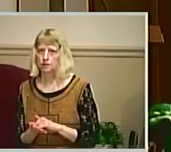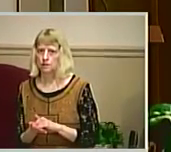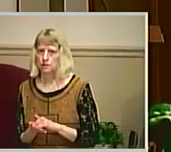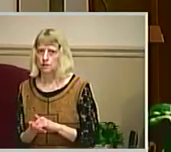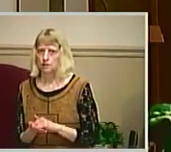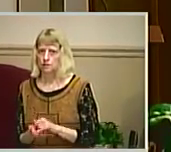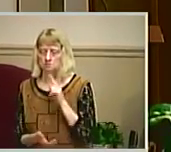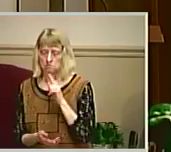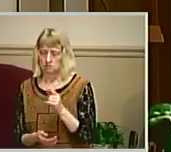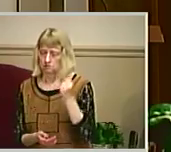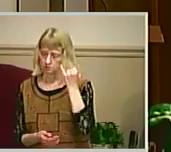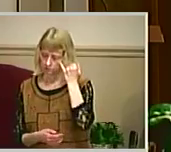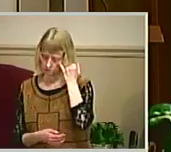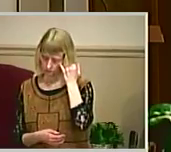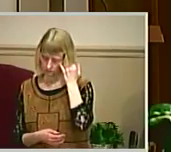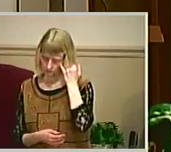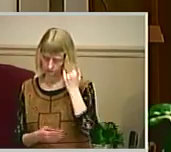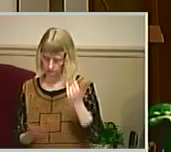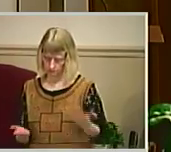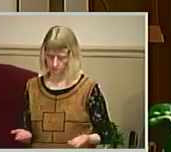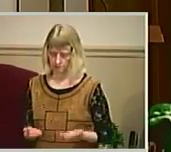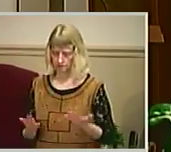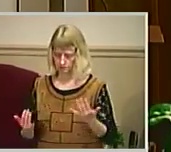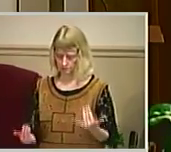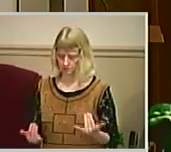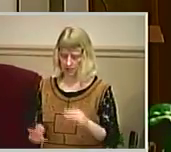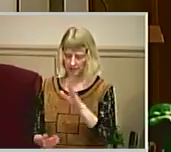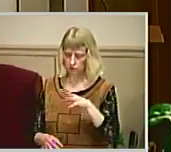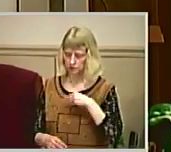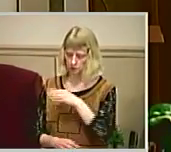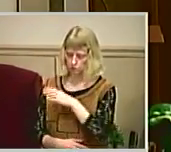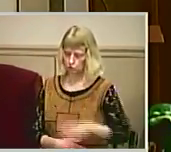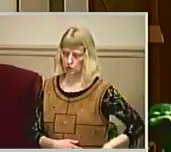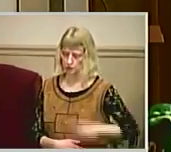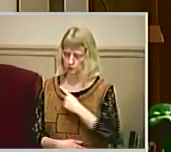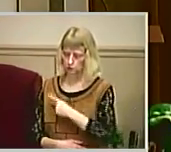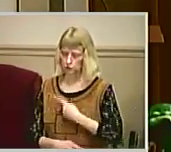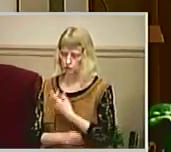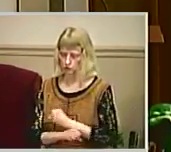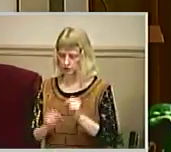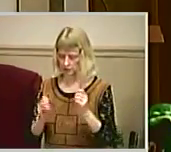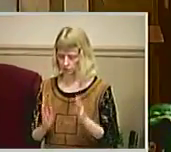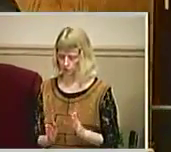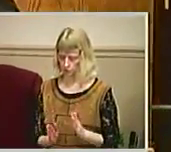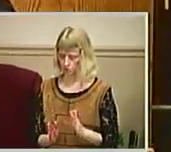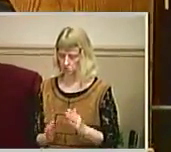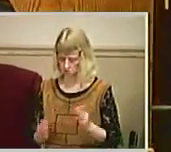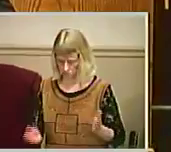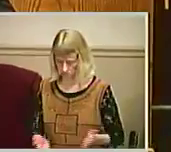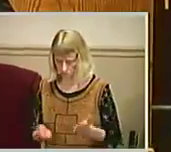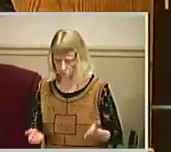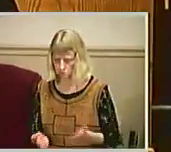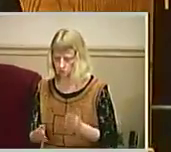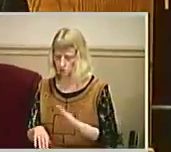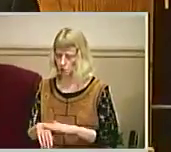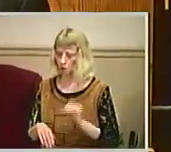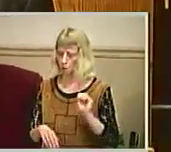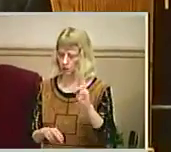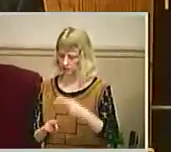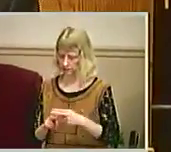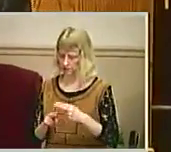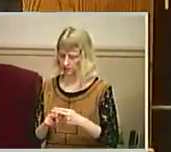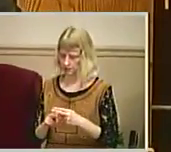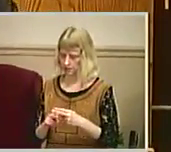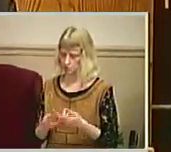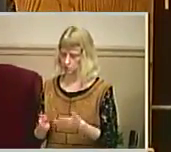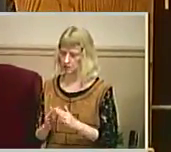Now, certainly if you're under the sound of my voice today and you've never trusted Jesus Christ as Savior, I would encourage you to call upon His name and ask